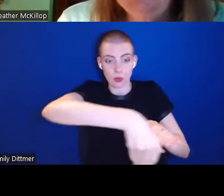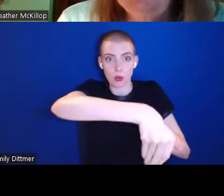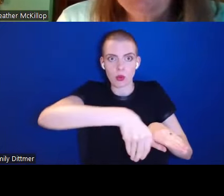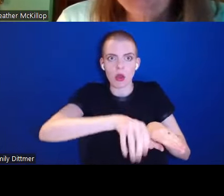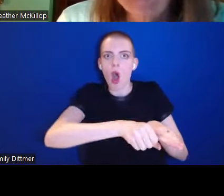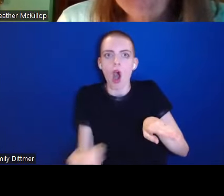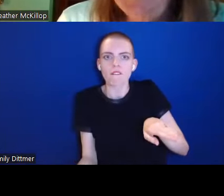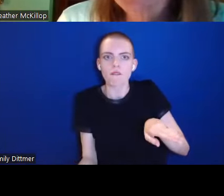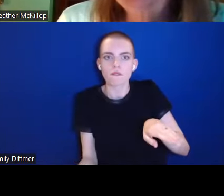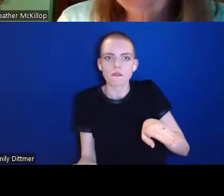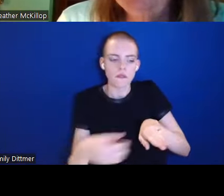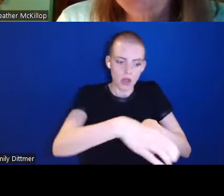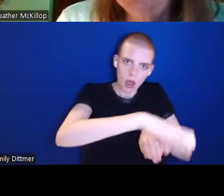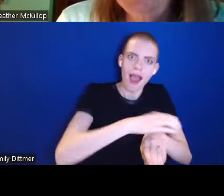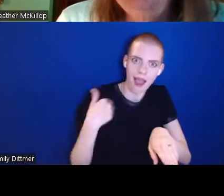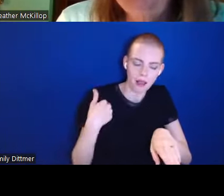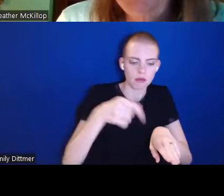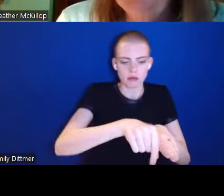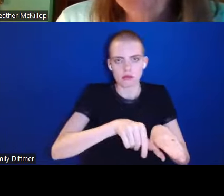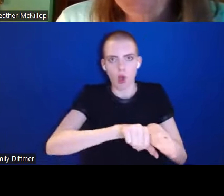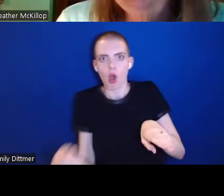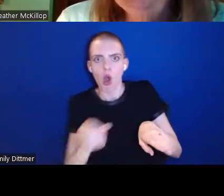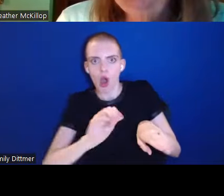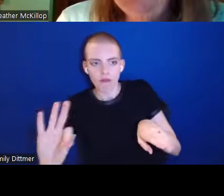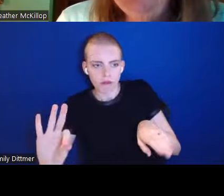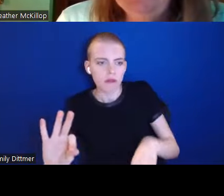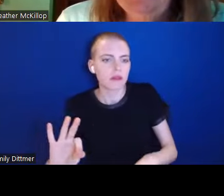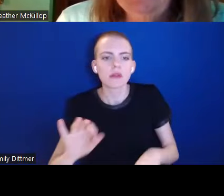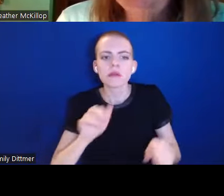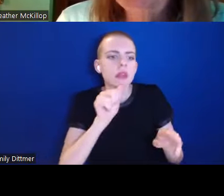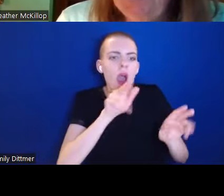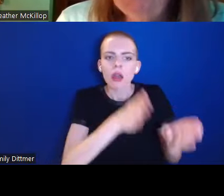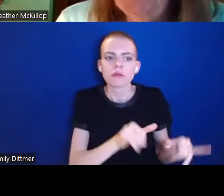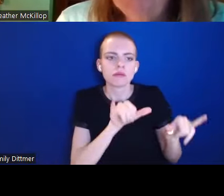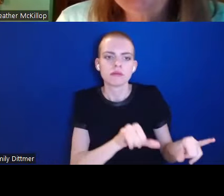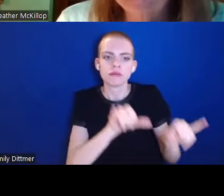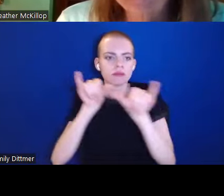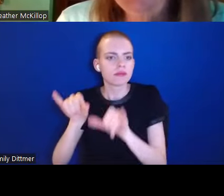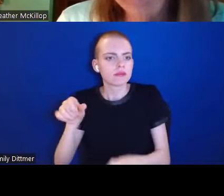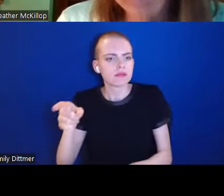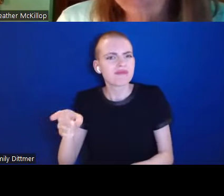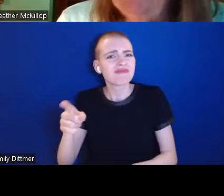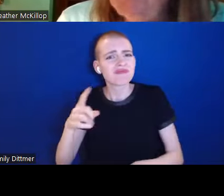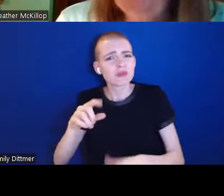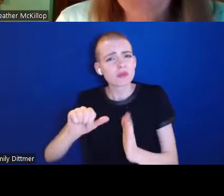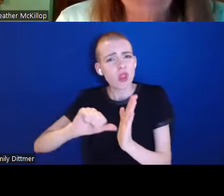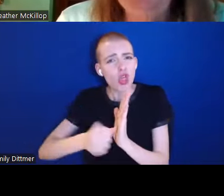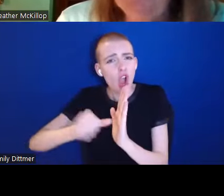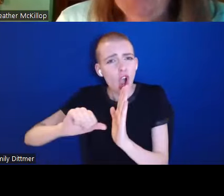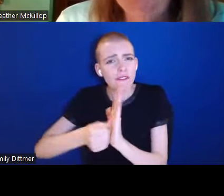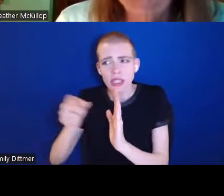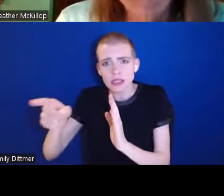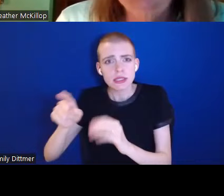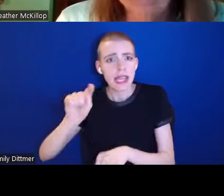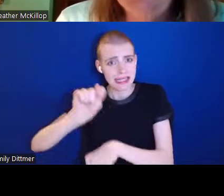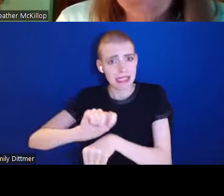like the canoe paddlers on the burial 116 bone carvings at Temple 1 at